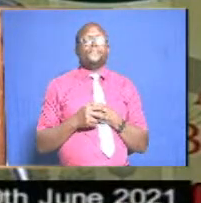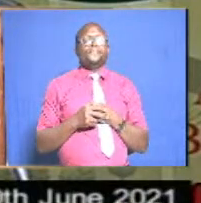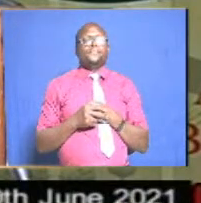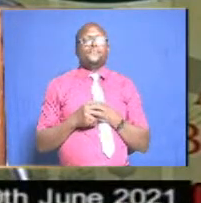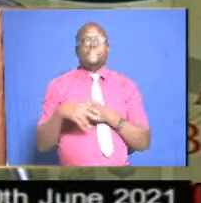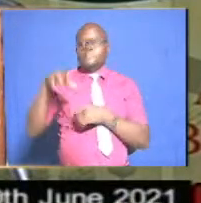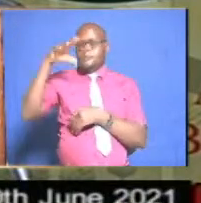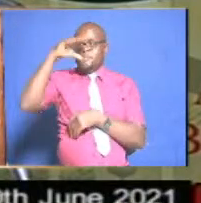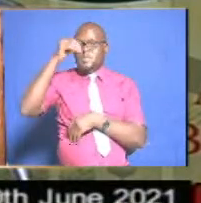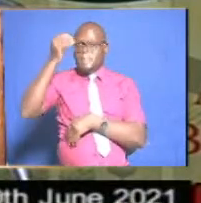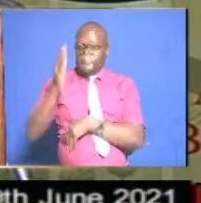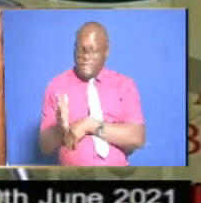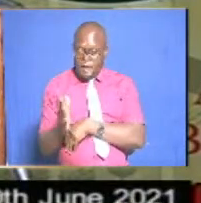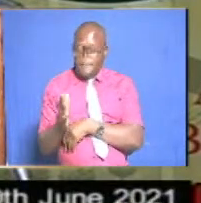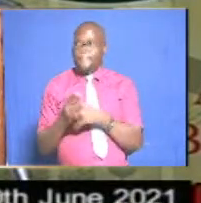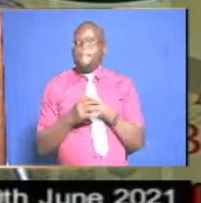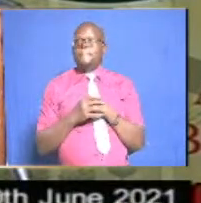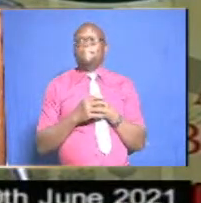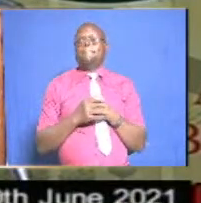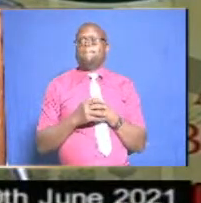30th June 2021. Mr. Speaker,